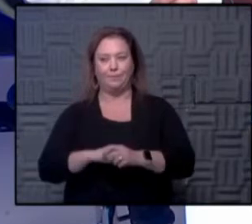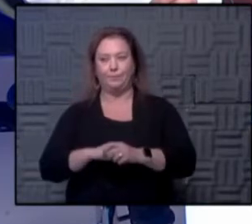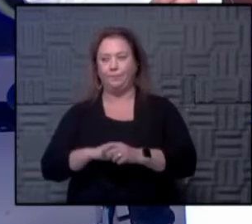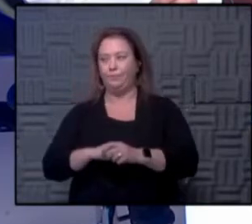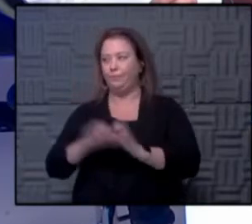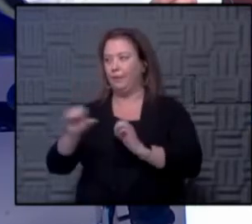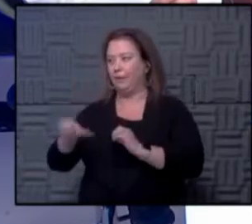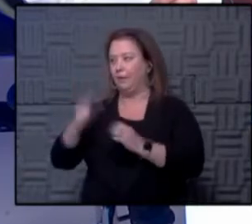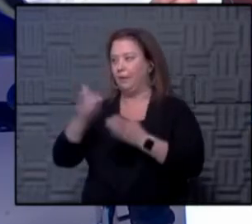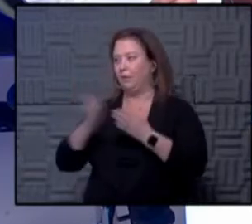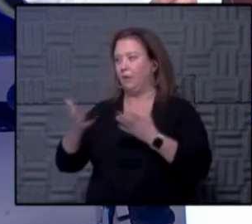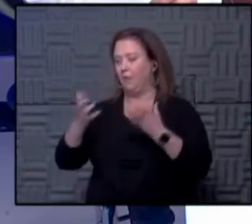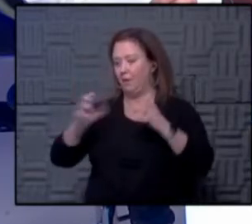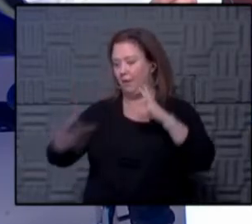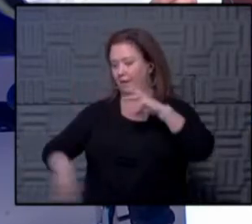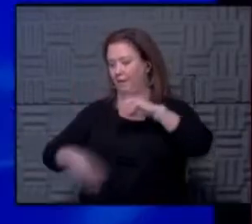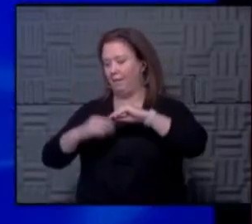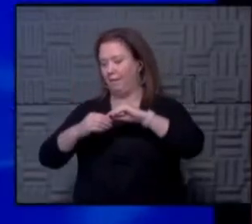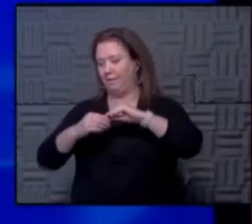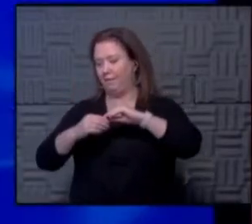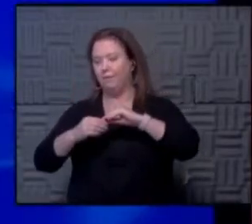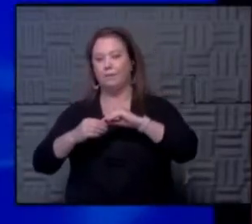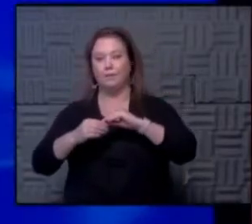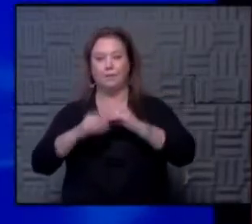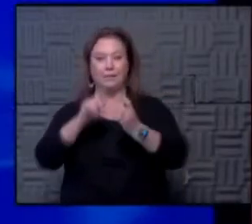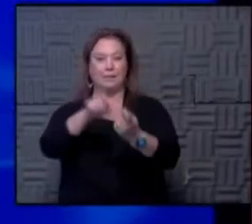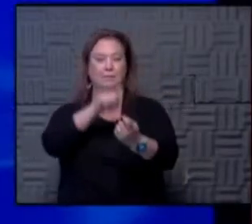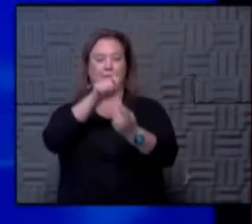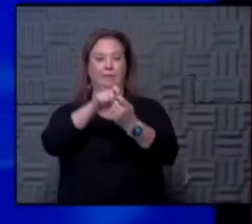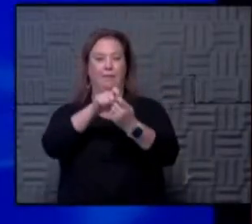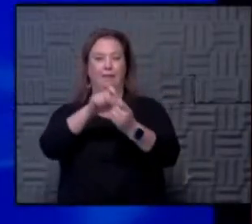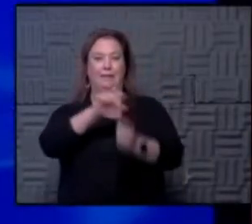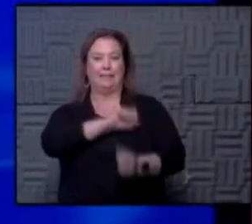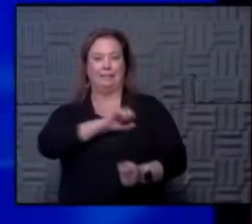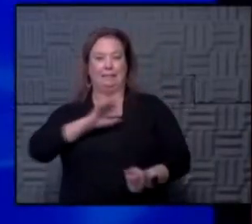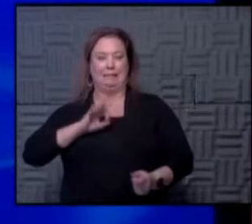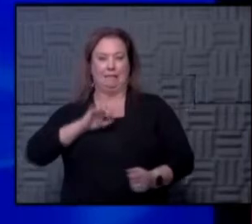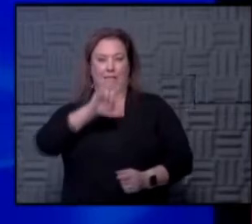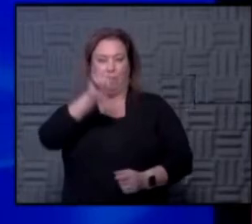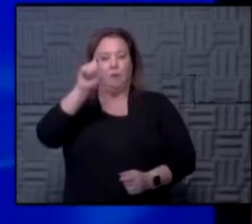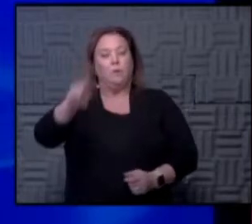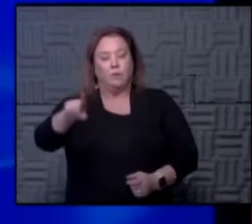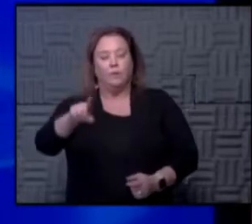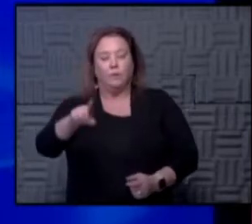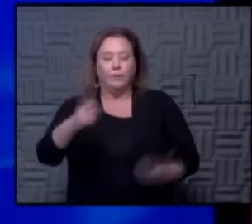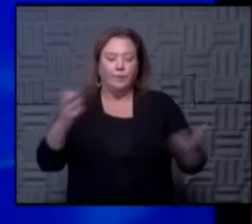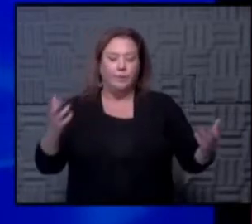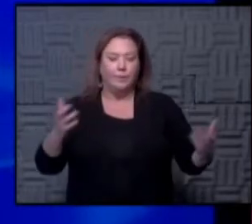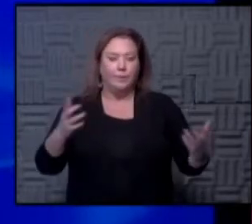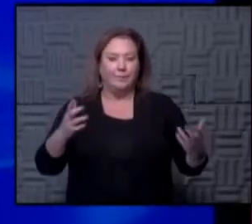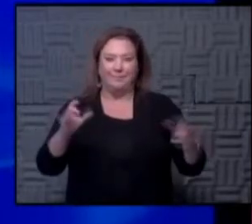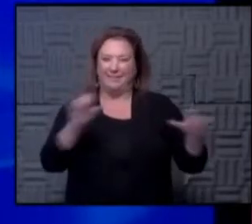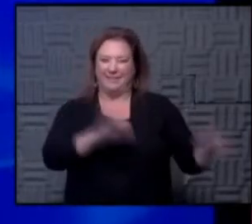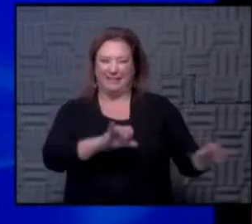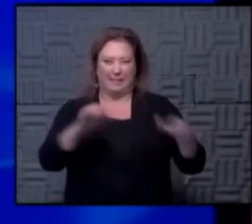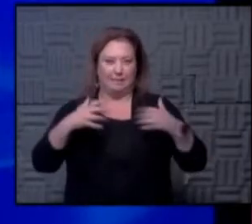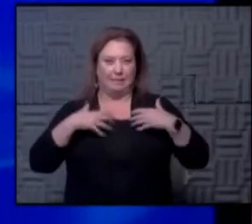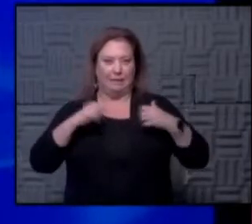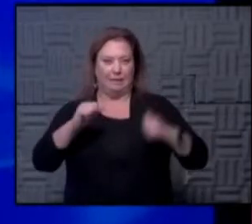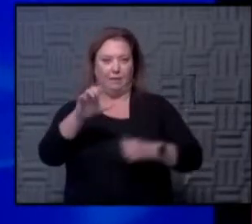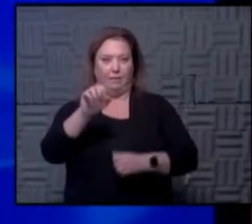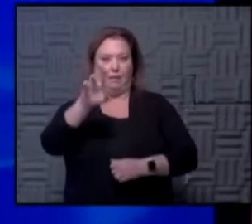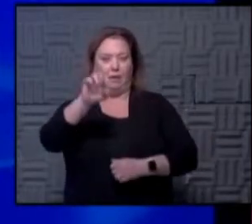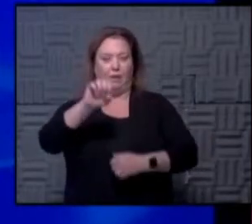Yeah, the other thing I might add to all of that, right, specifically around the staffing question, is much like the healthcare environment, we know